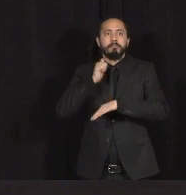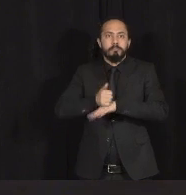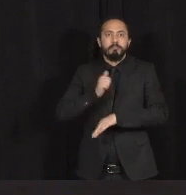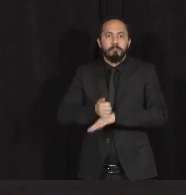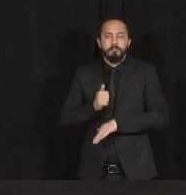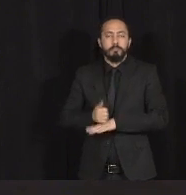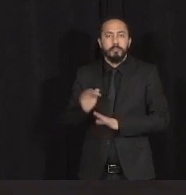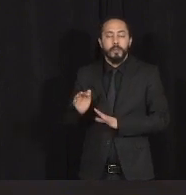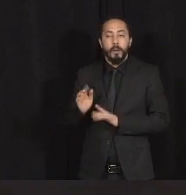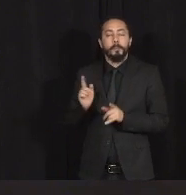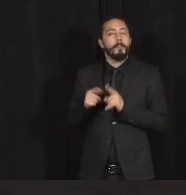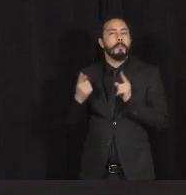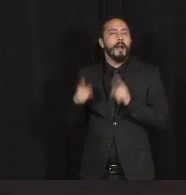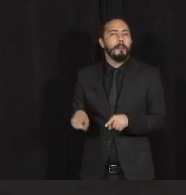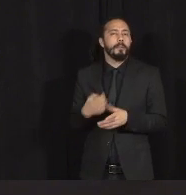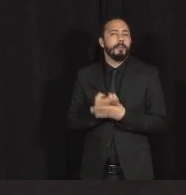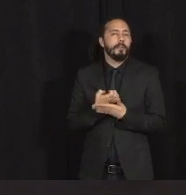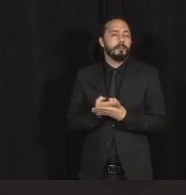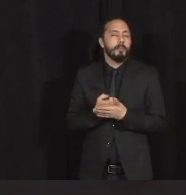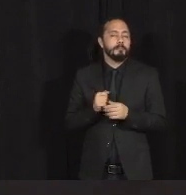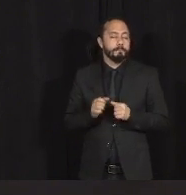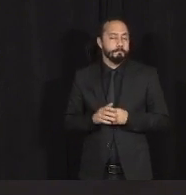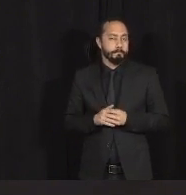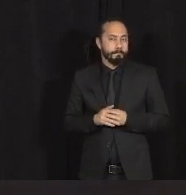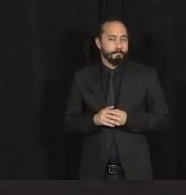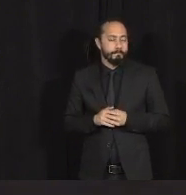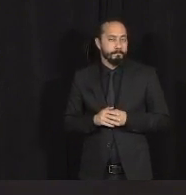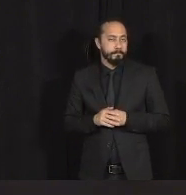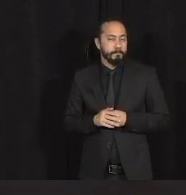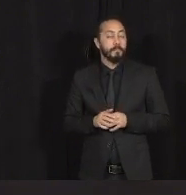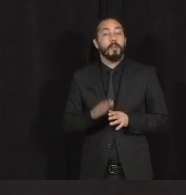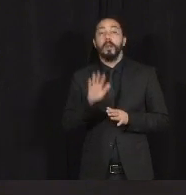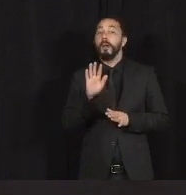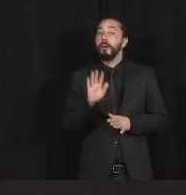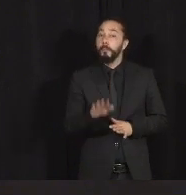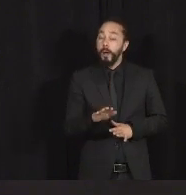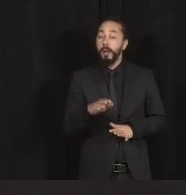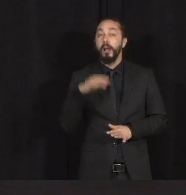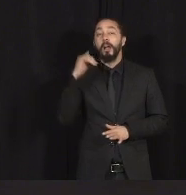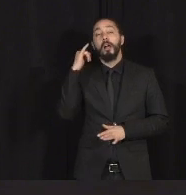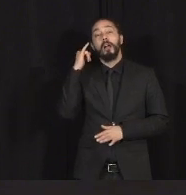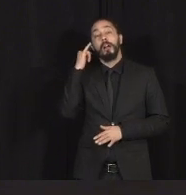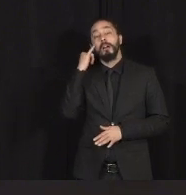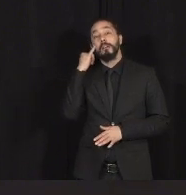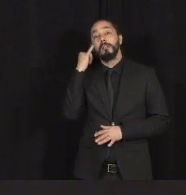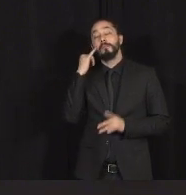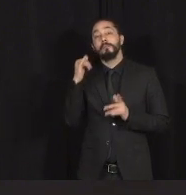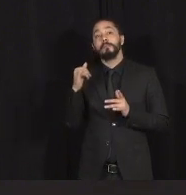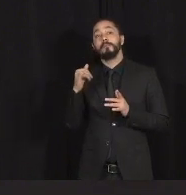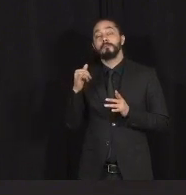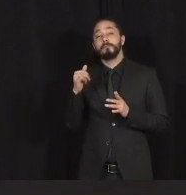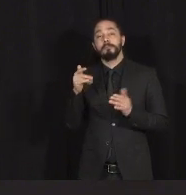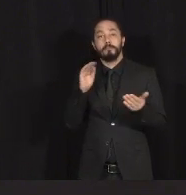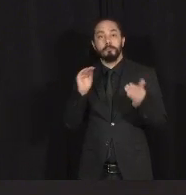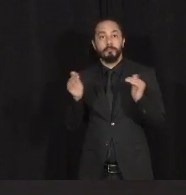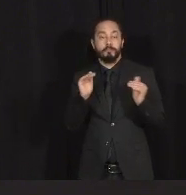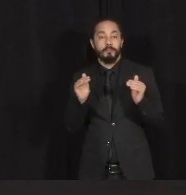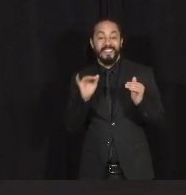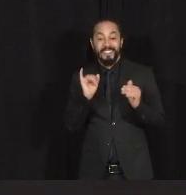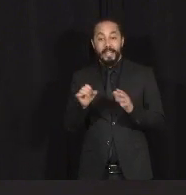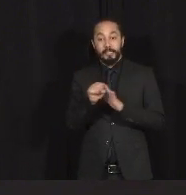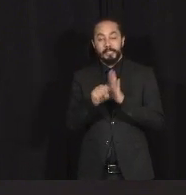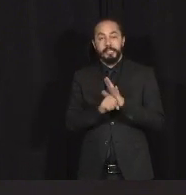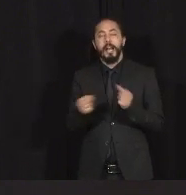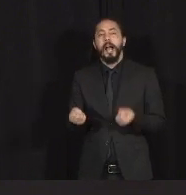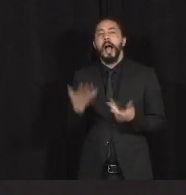huge difference if you then look at the mortality in those states. And fascinatingly,